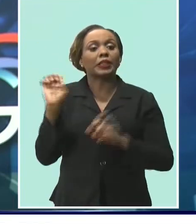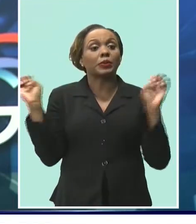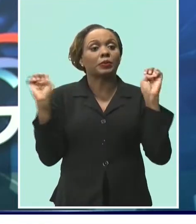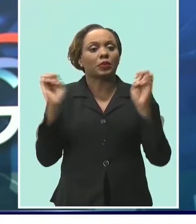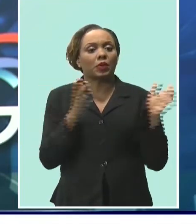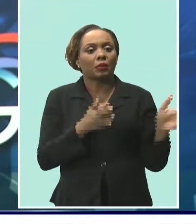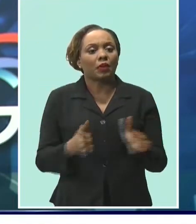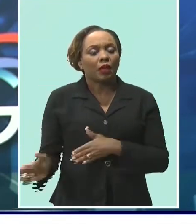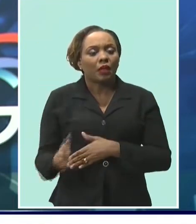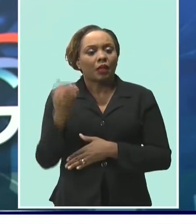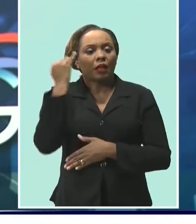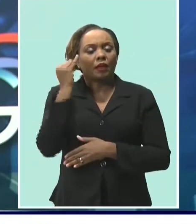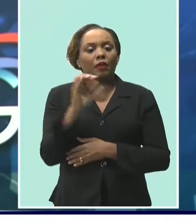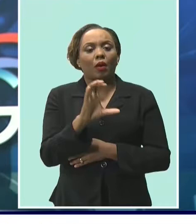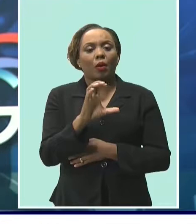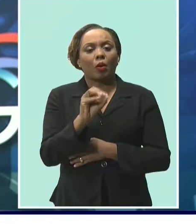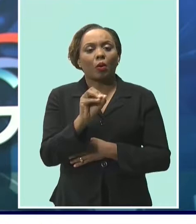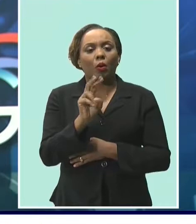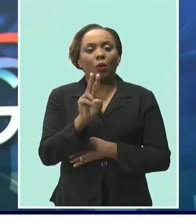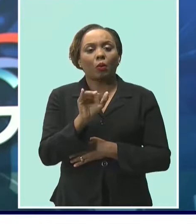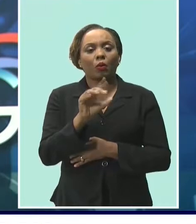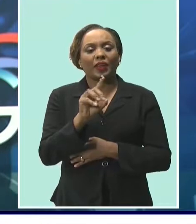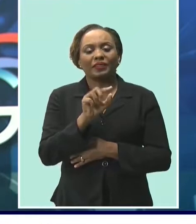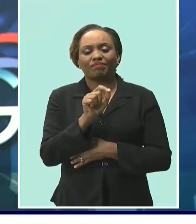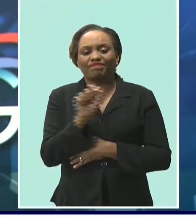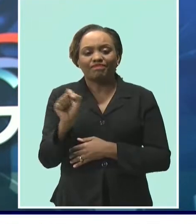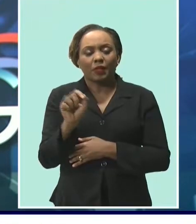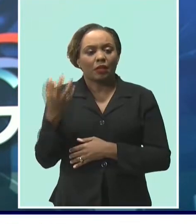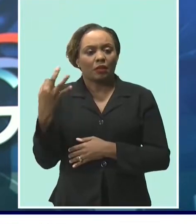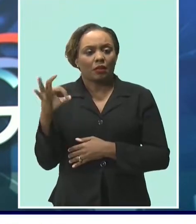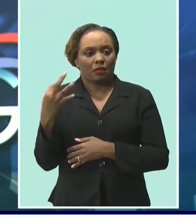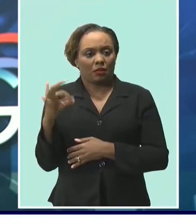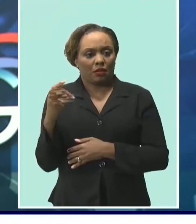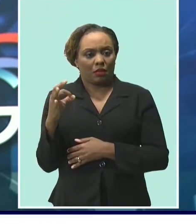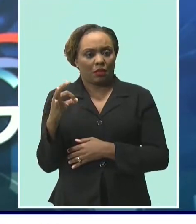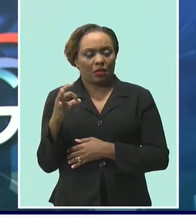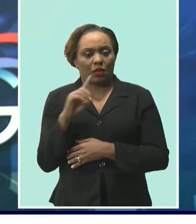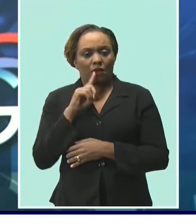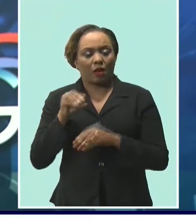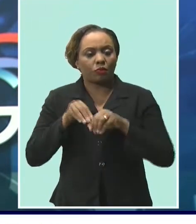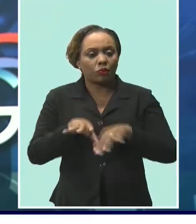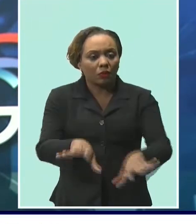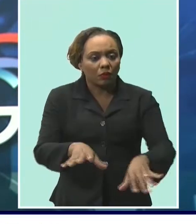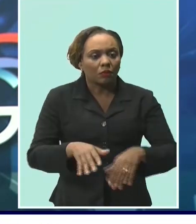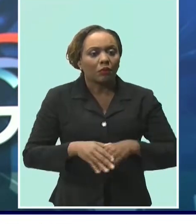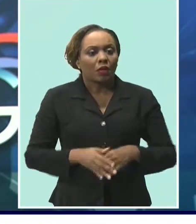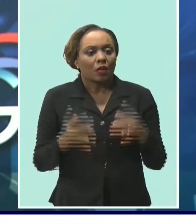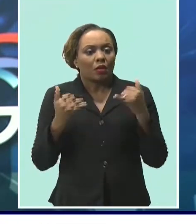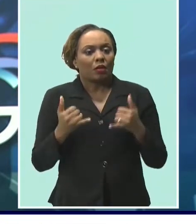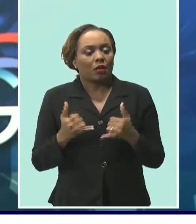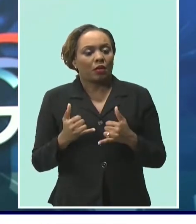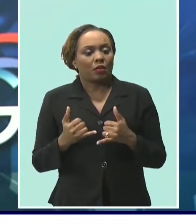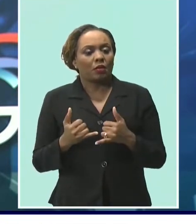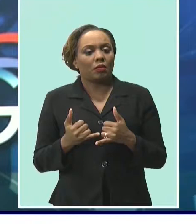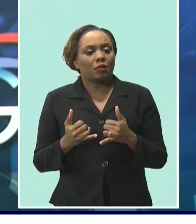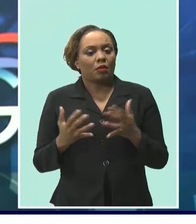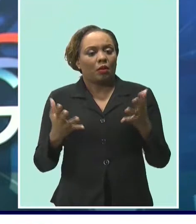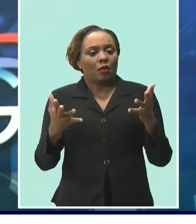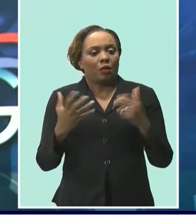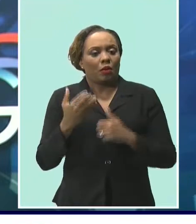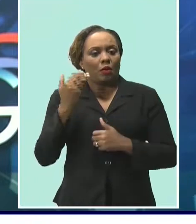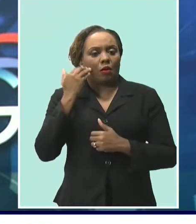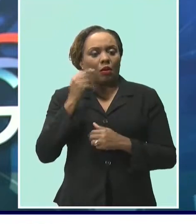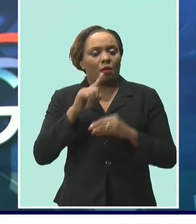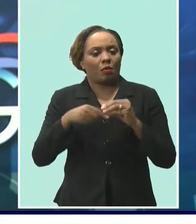mitigate the fallout from COVID-19. Word of this from Chairman Stephen Austin. He says the BHTA is currently polling members to find out